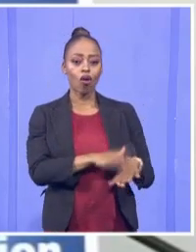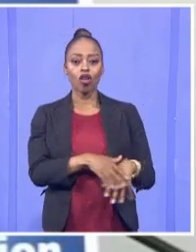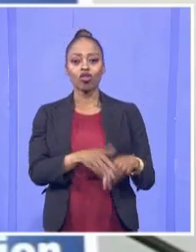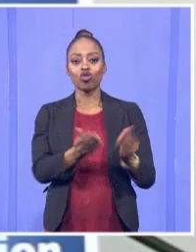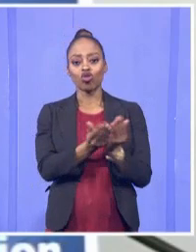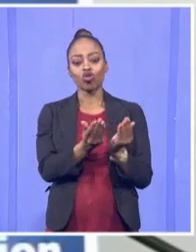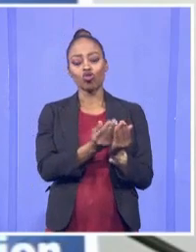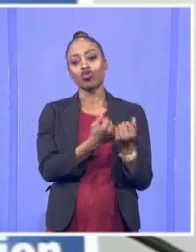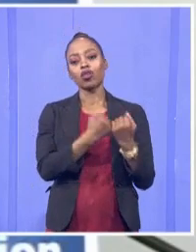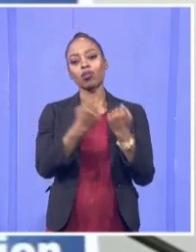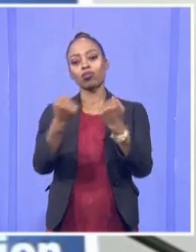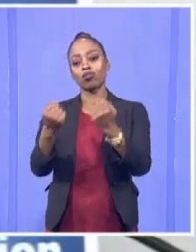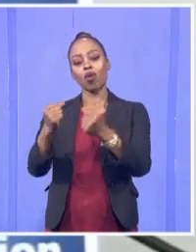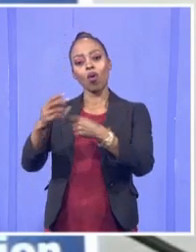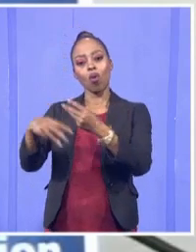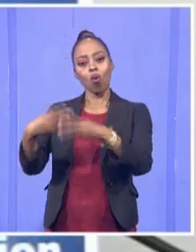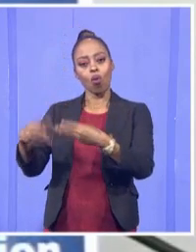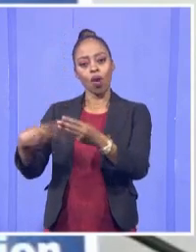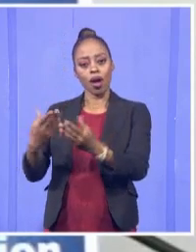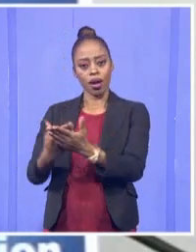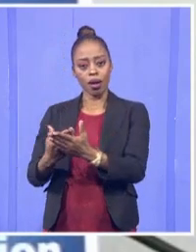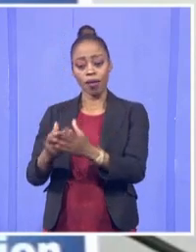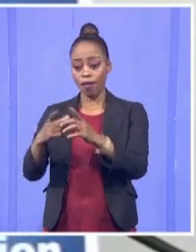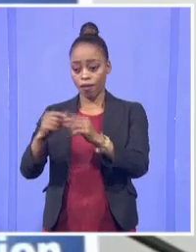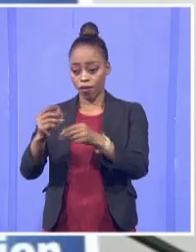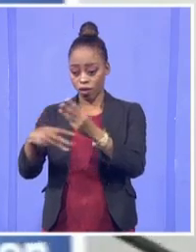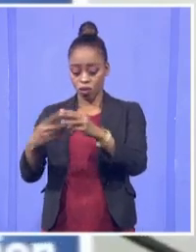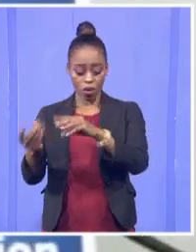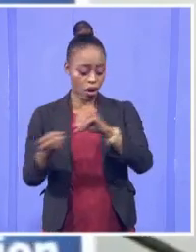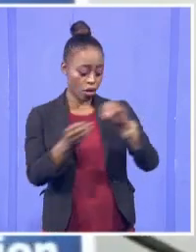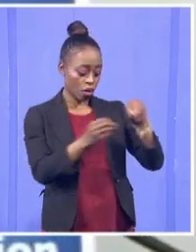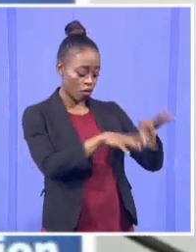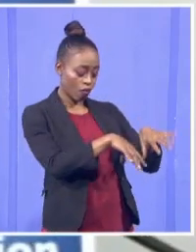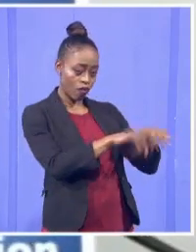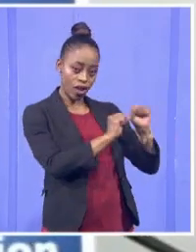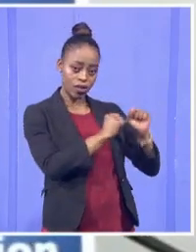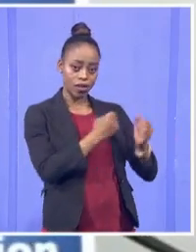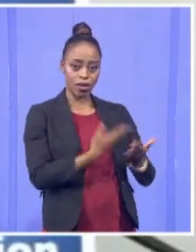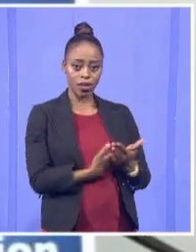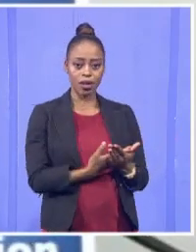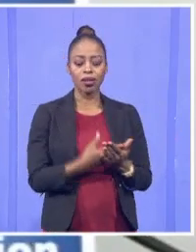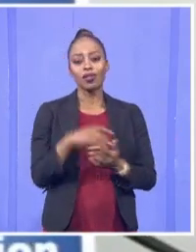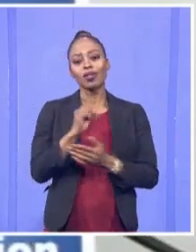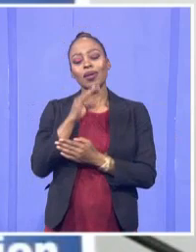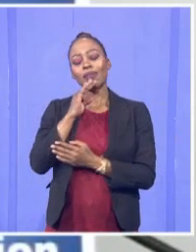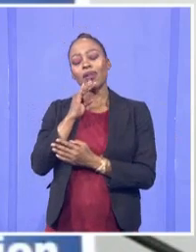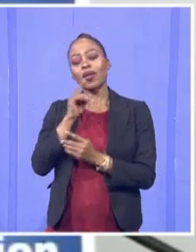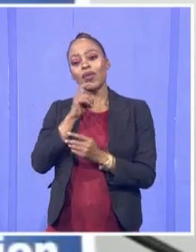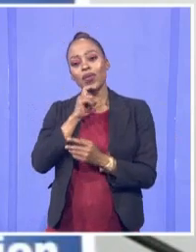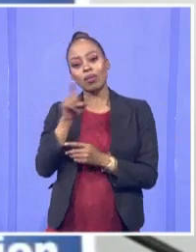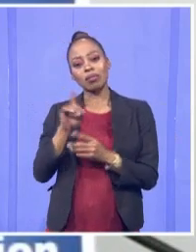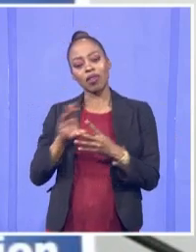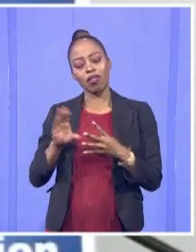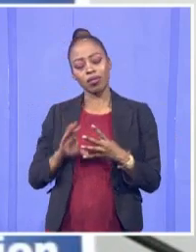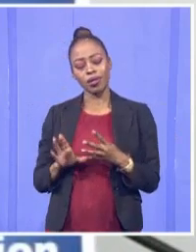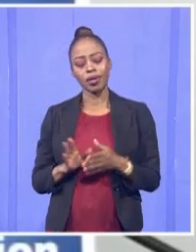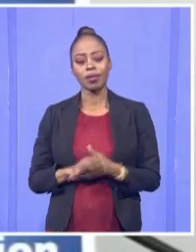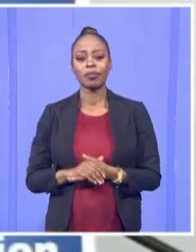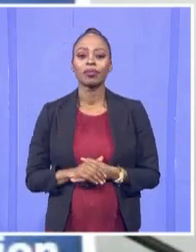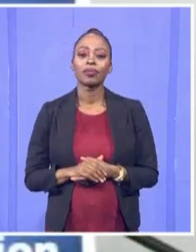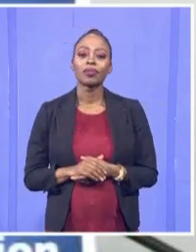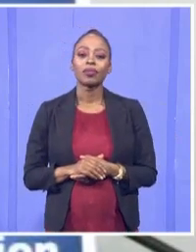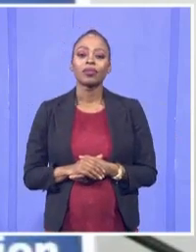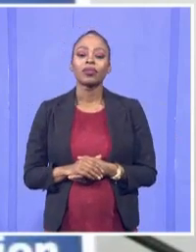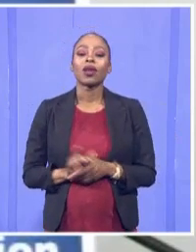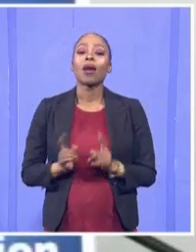to work, and then they can pick up the child after work. So we're using that particular aspect.